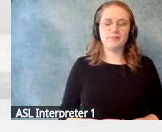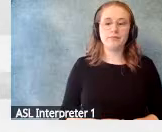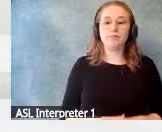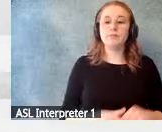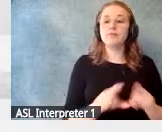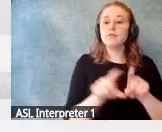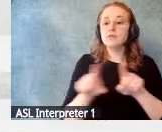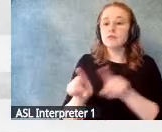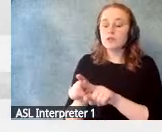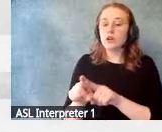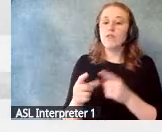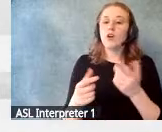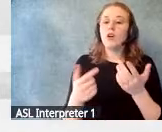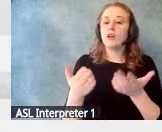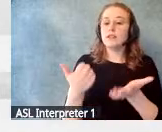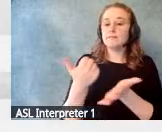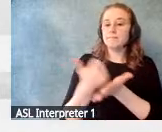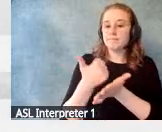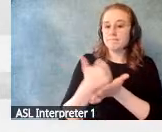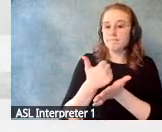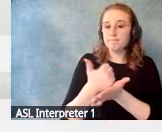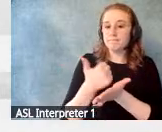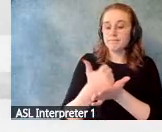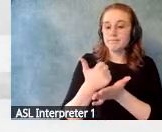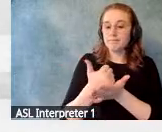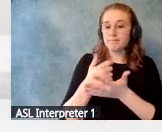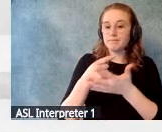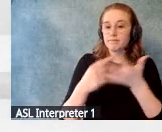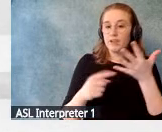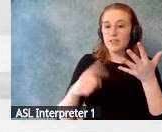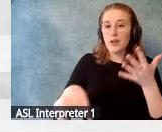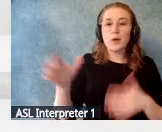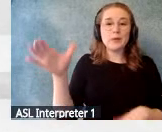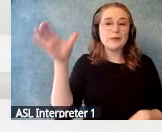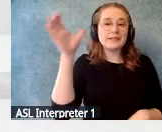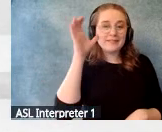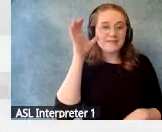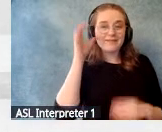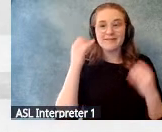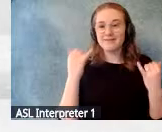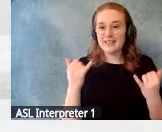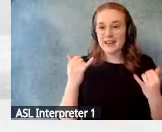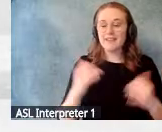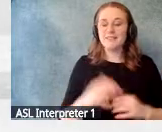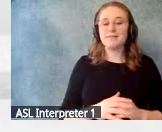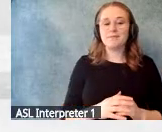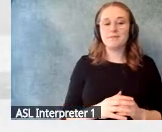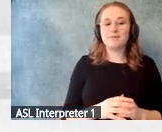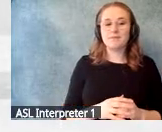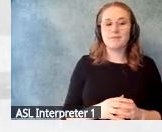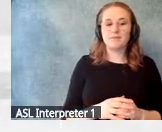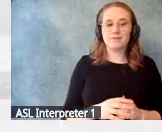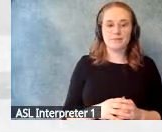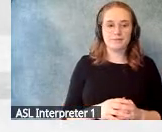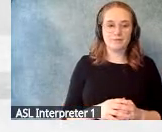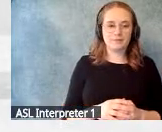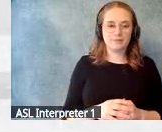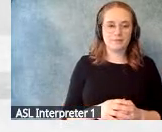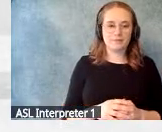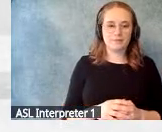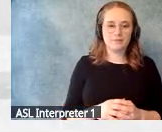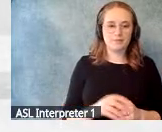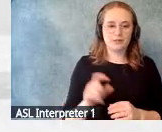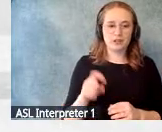Also, for assisters, for those who are listening in today, they should follow